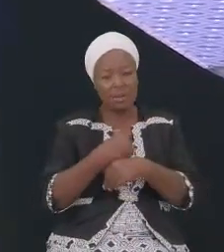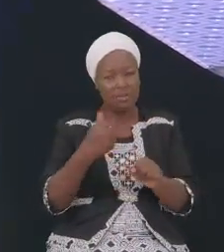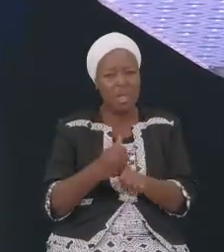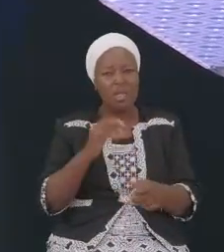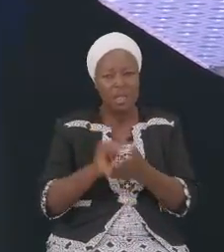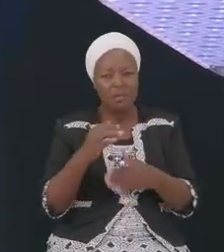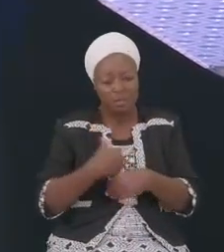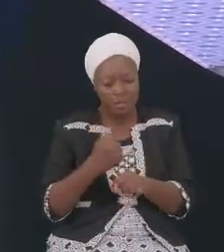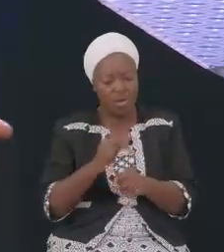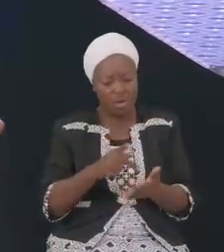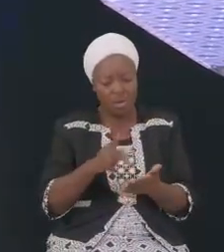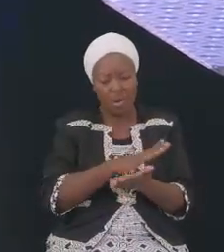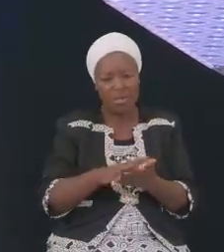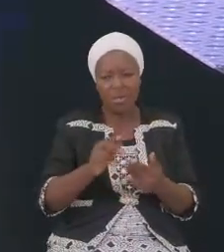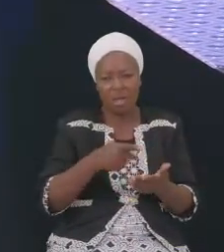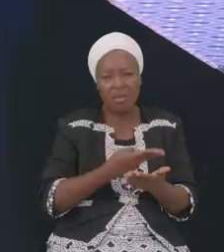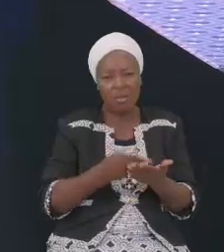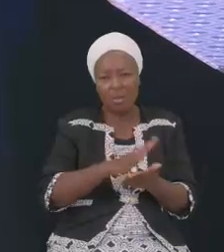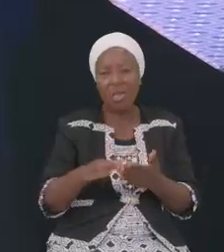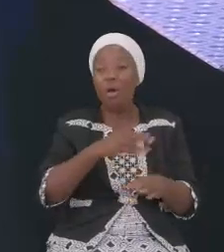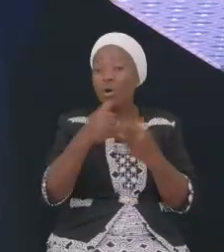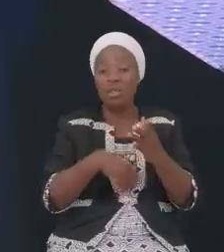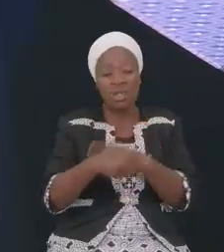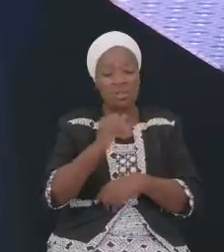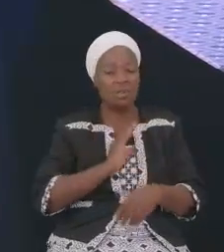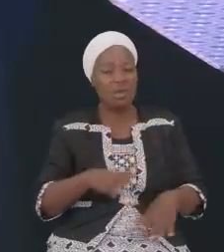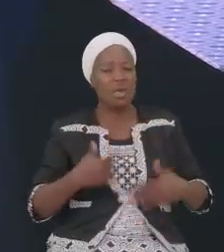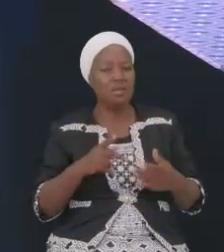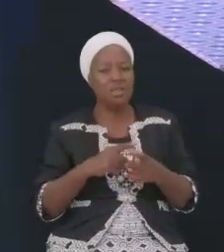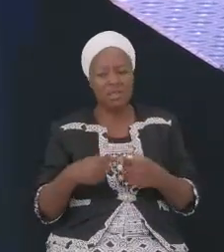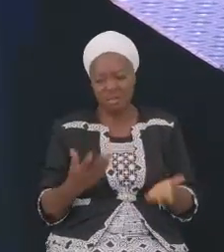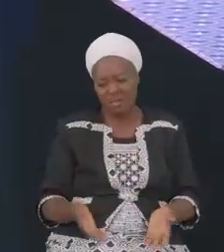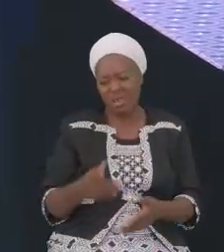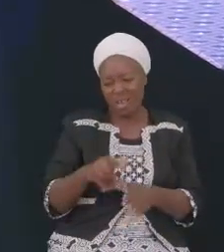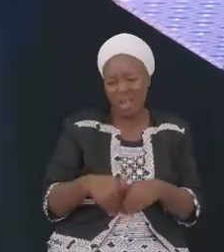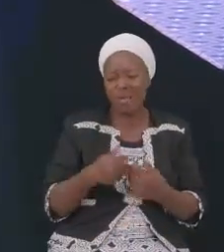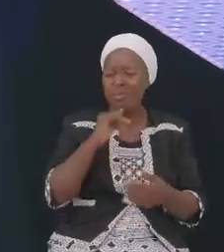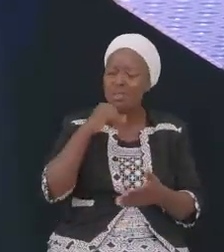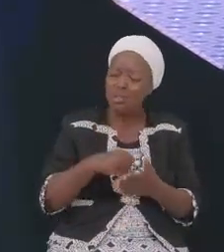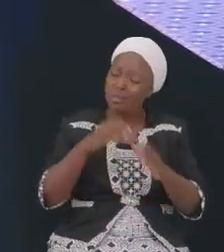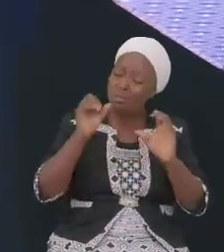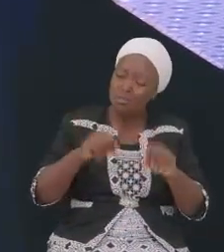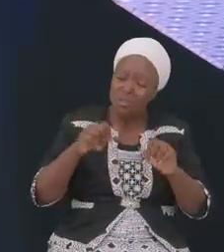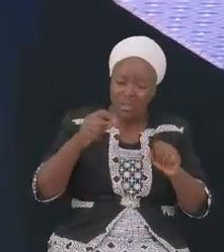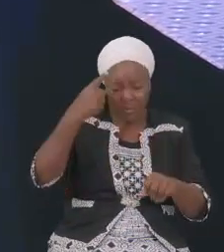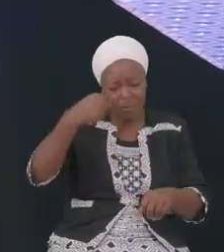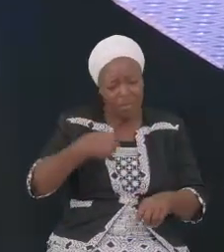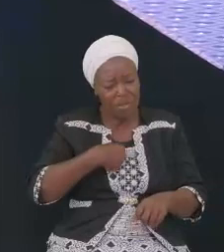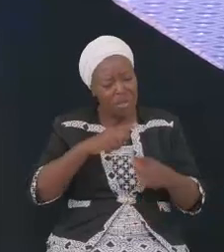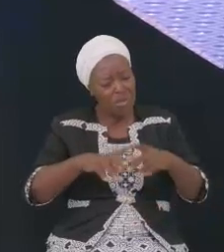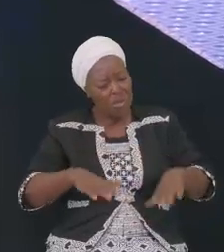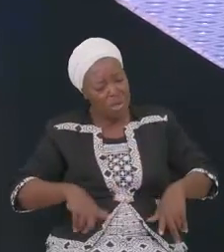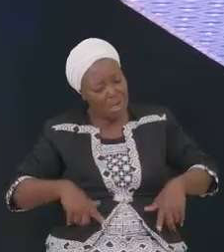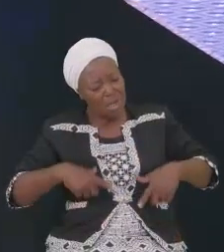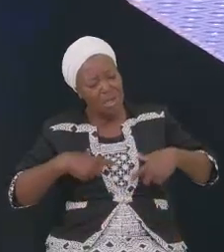before God, that's what, how can that be? How can somebody live one whole week and he remains holy night